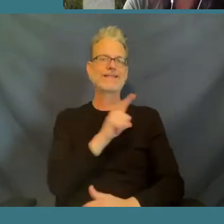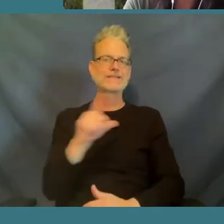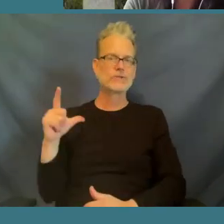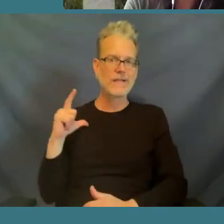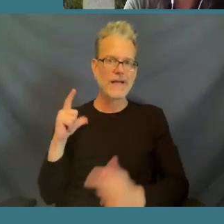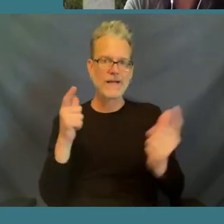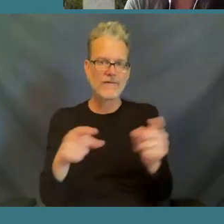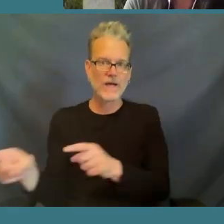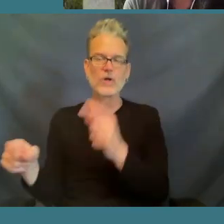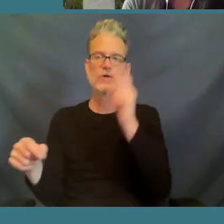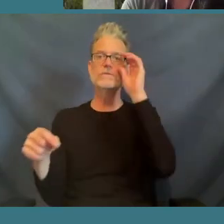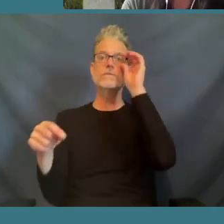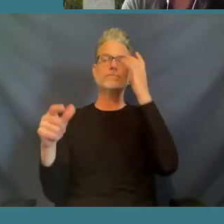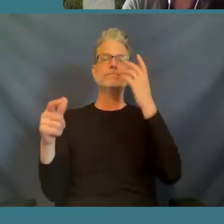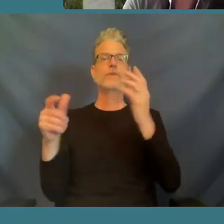of Communication,